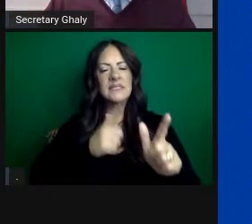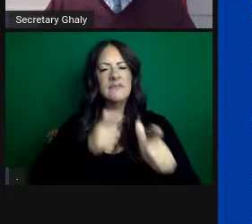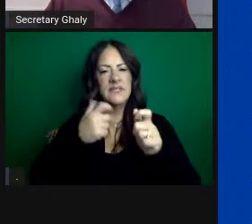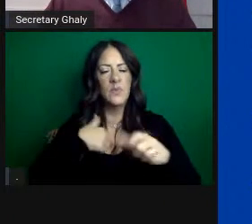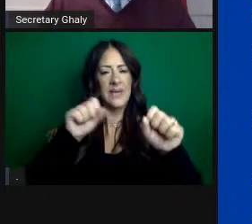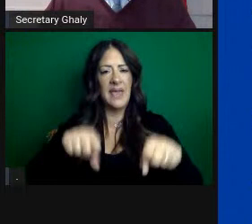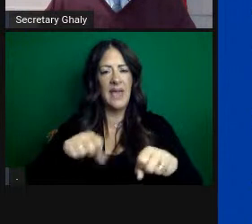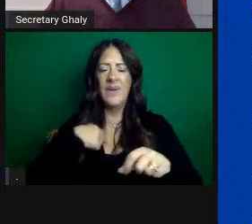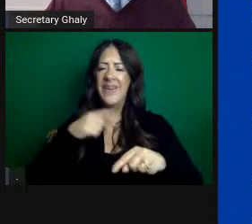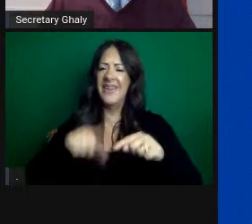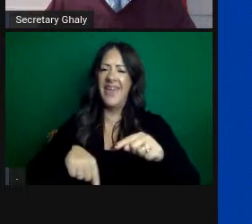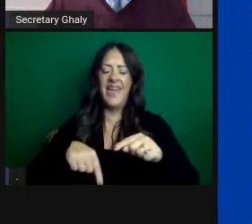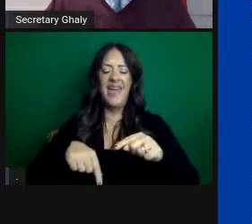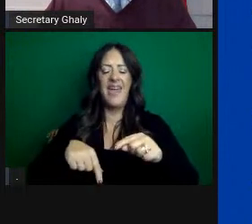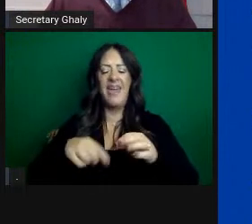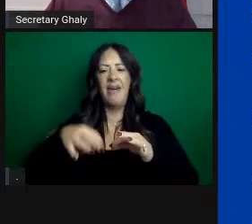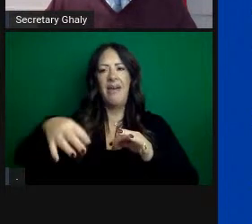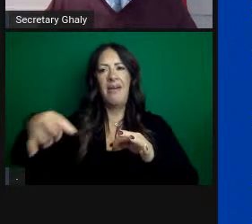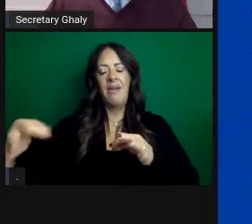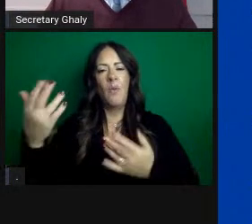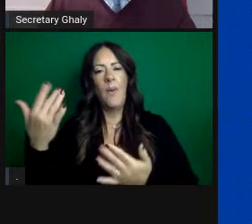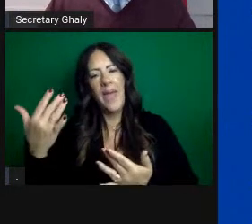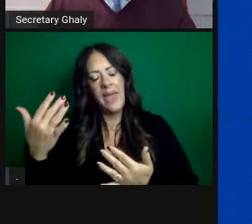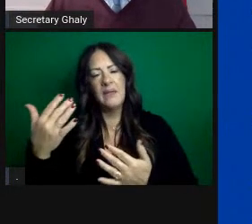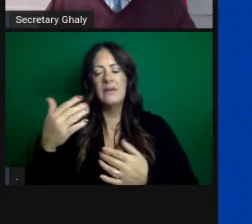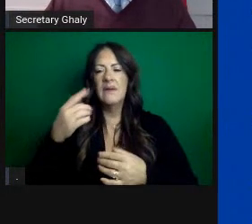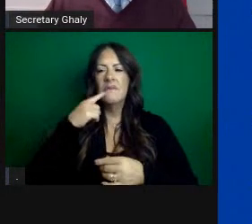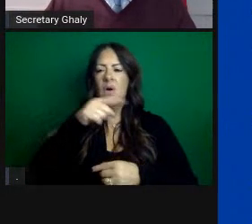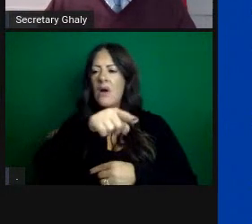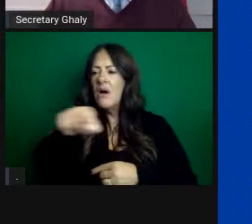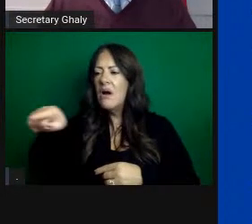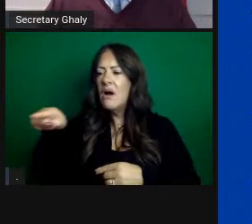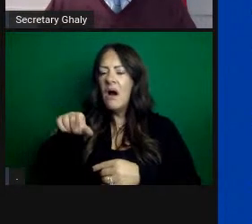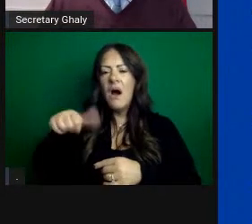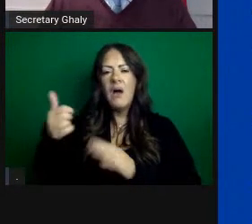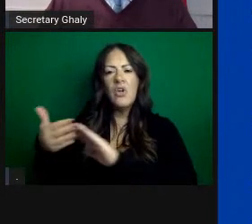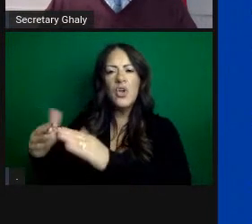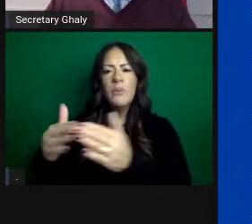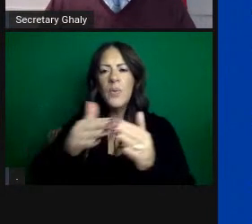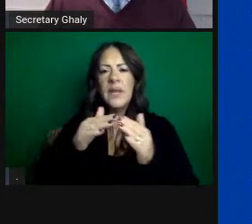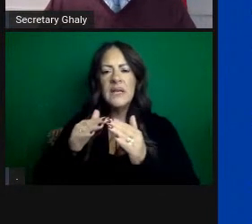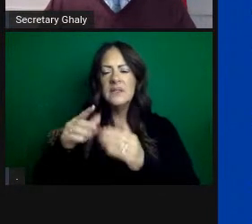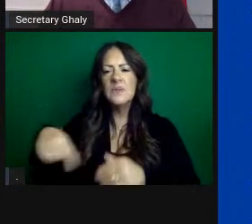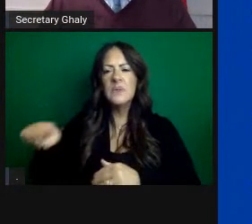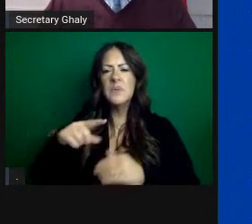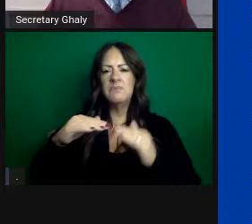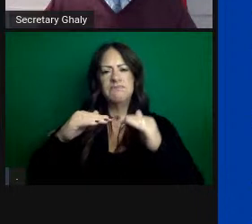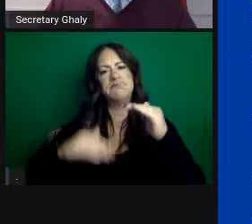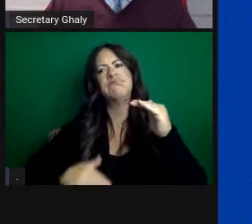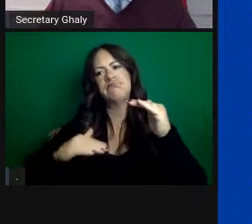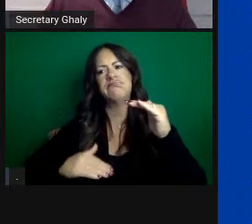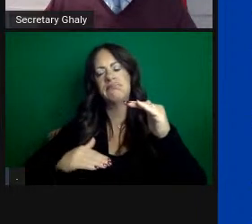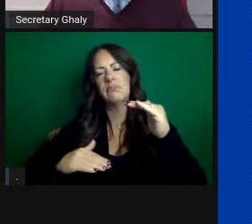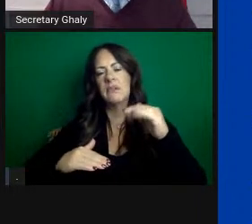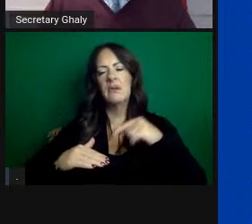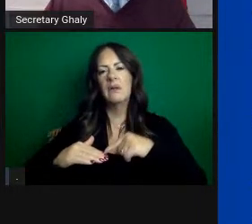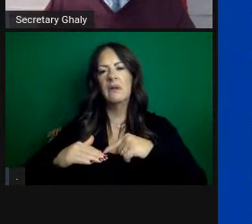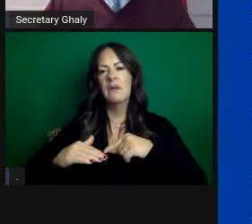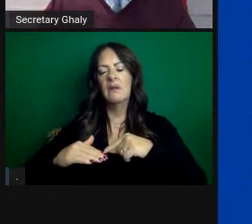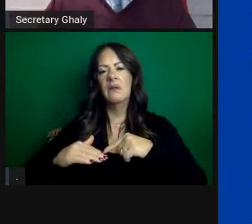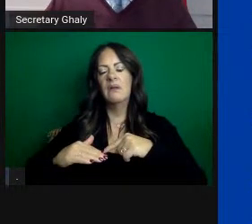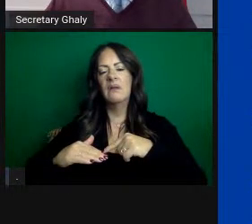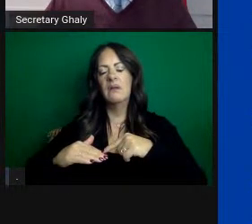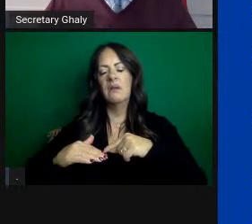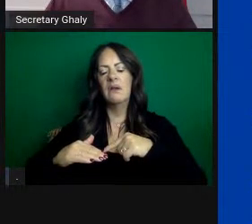wait long to vaccinate those communities that have been disproportionately impacted by COVID,